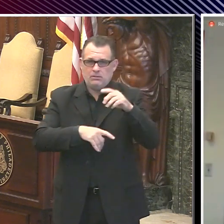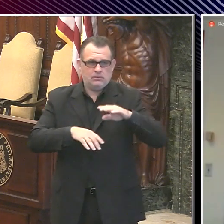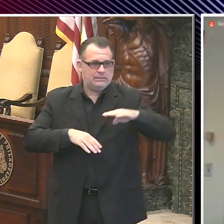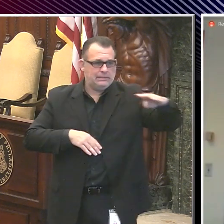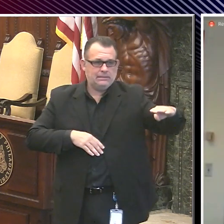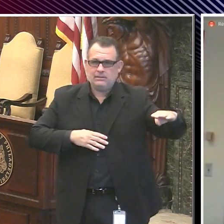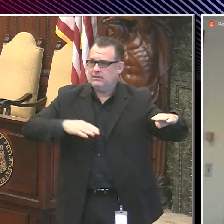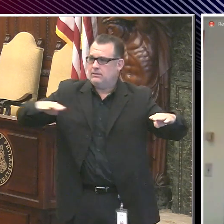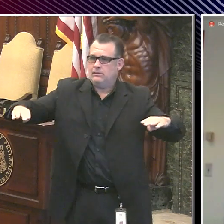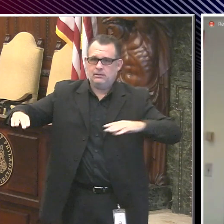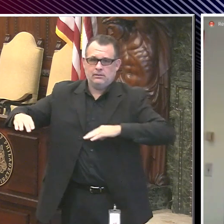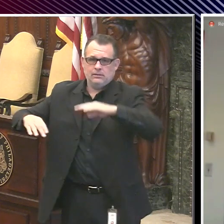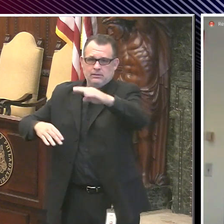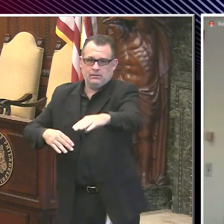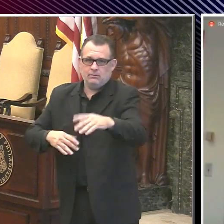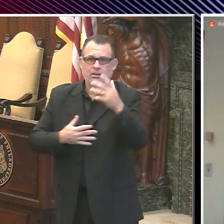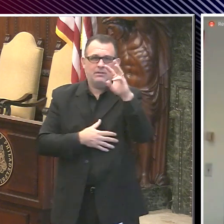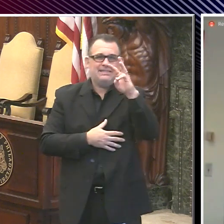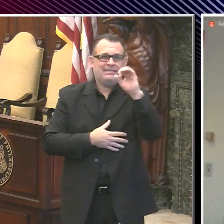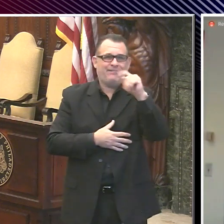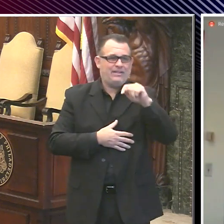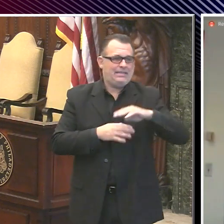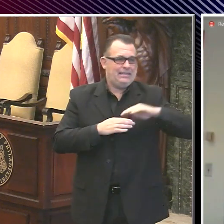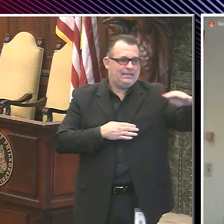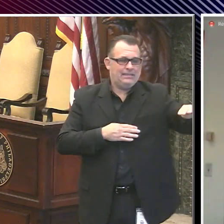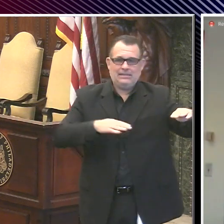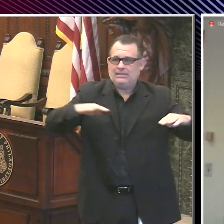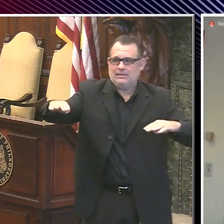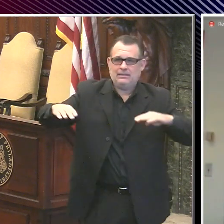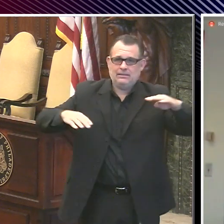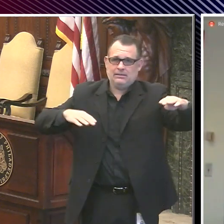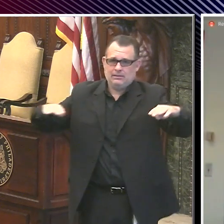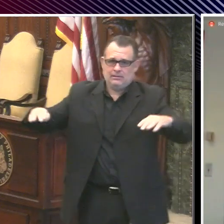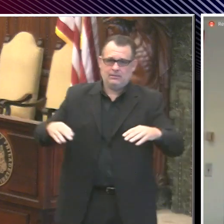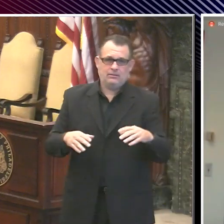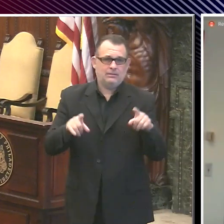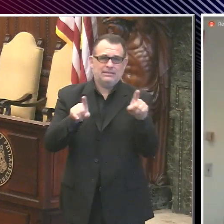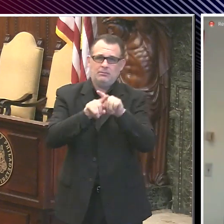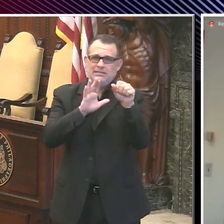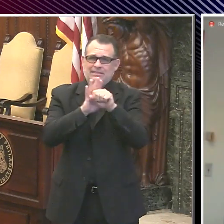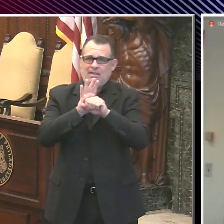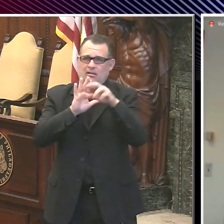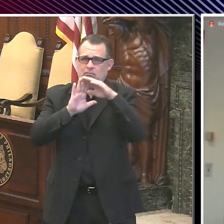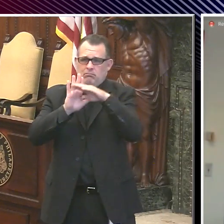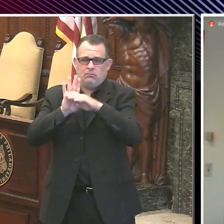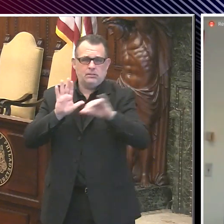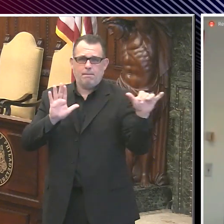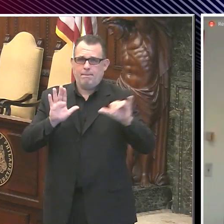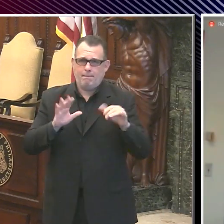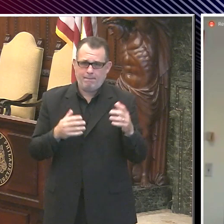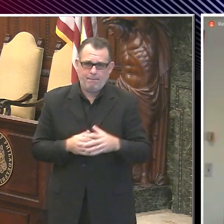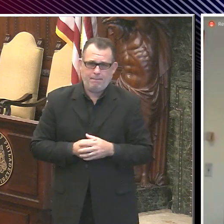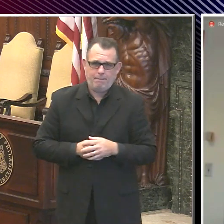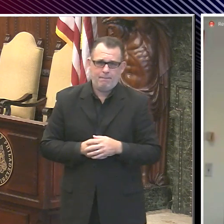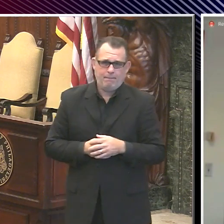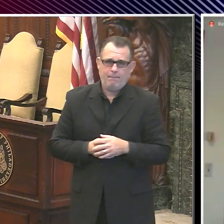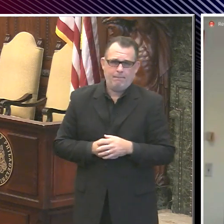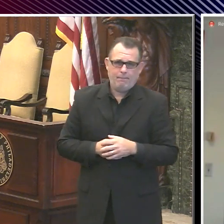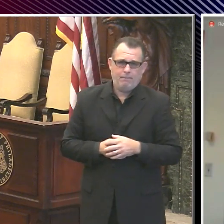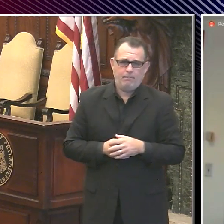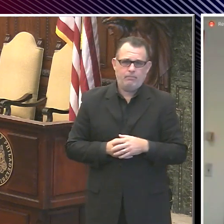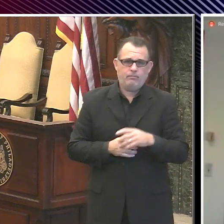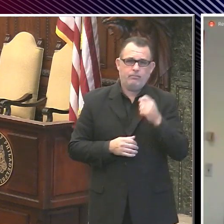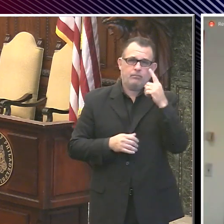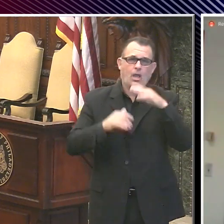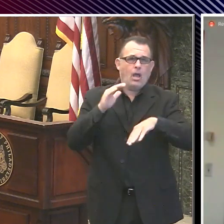are at least 6 feet apart from people at other tables. That's also the same rule as with the state. The tables will have to have 4 or fewer